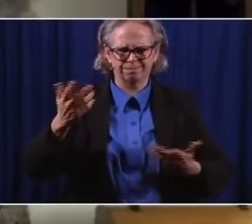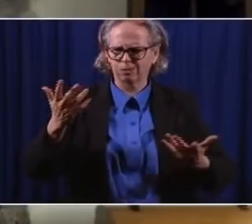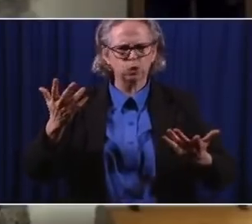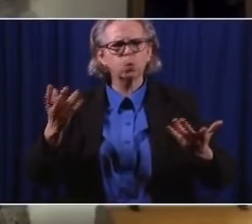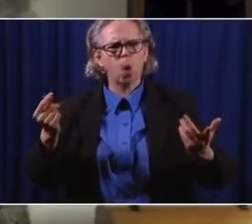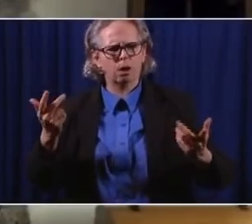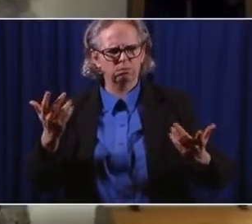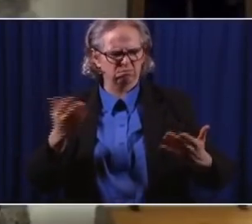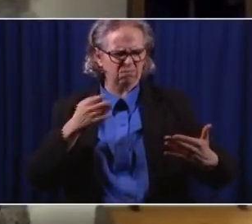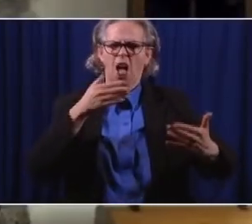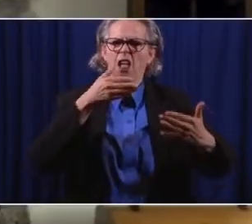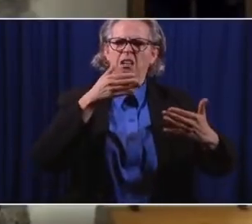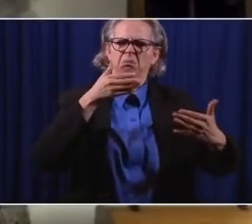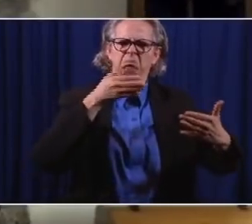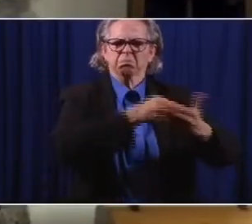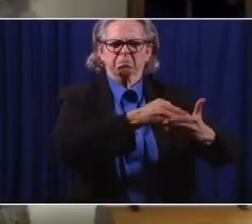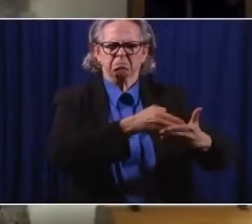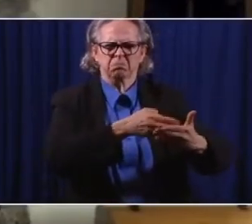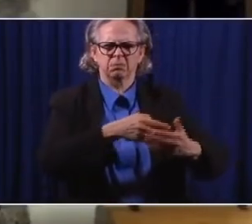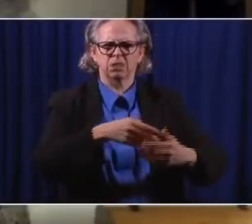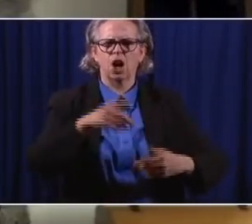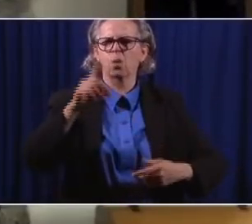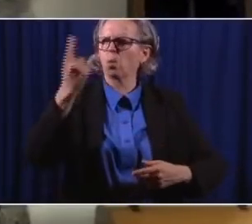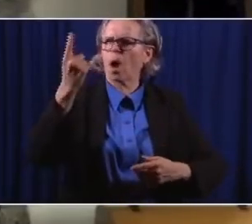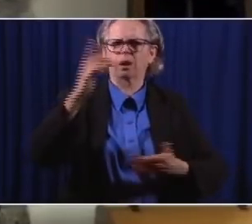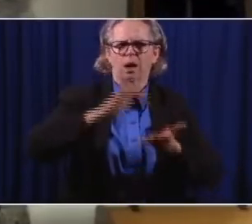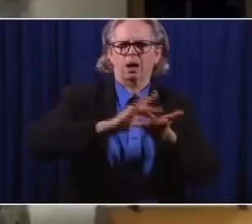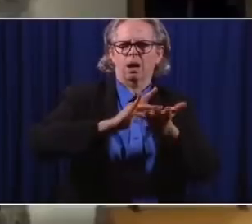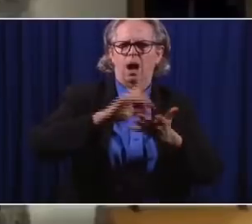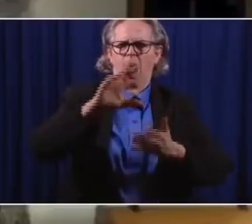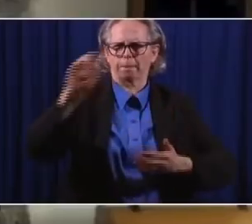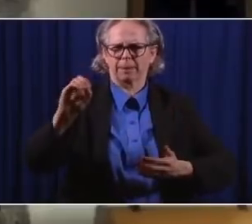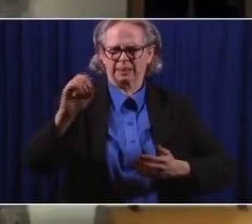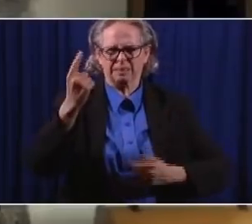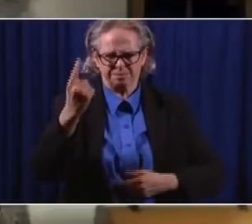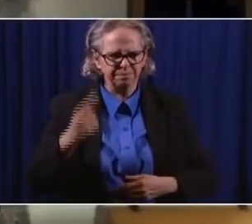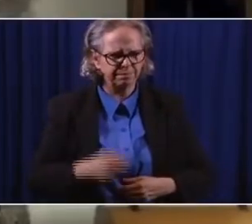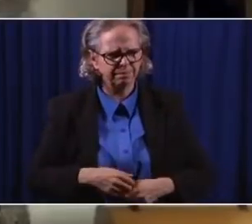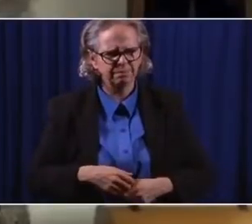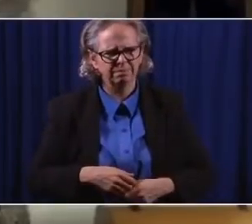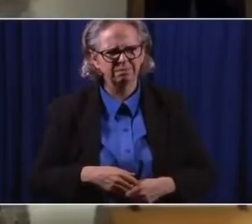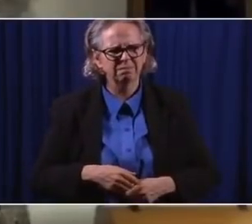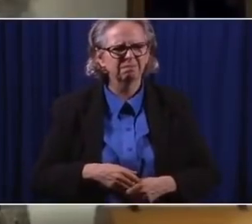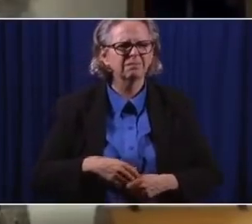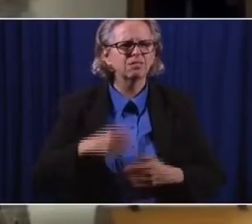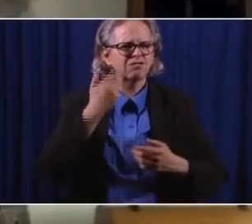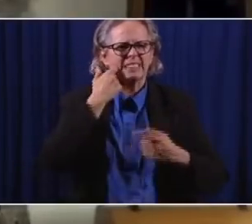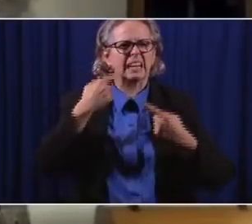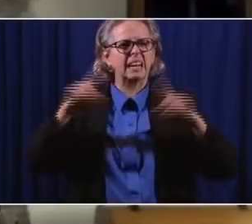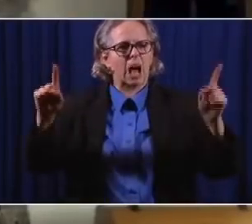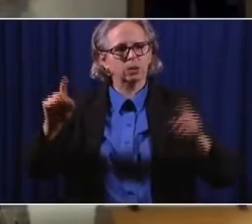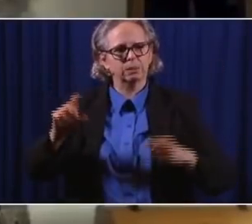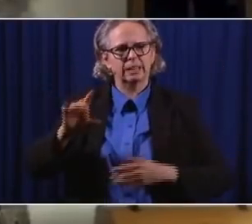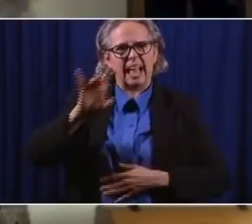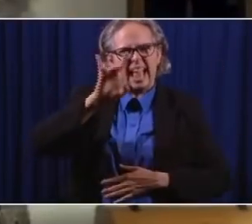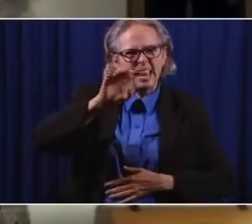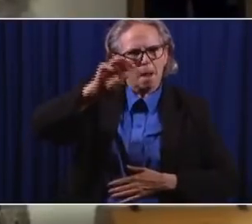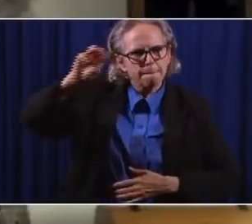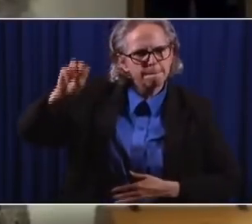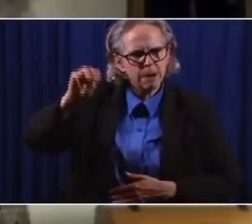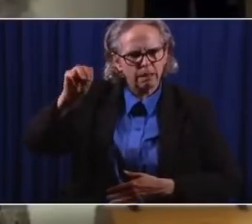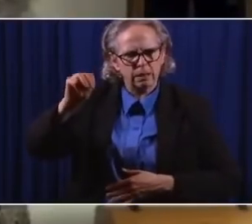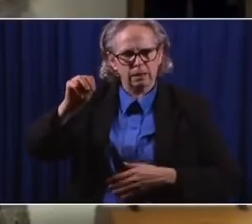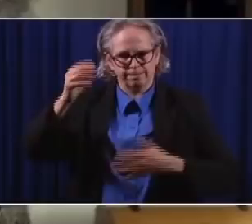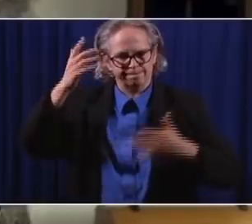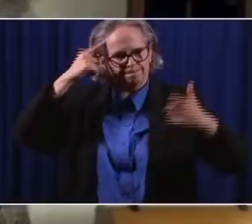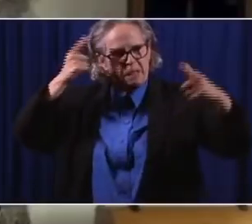week, the United States Department of Justice announced a more than $8 billion settlement with Purdue Pharma, one of the